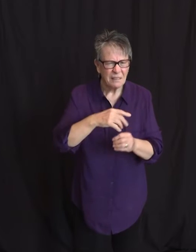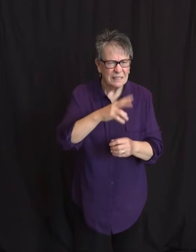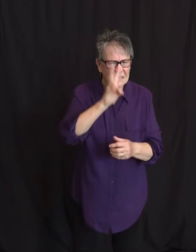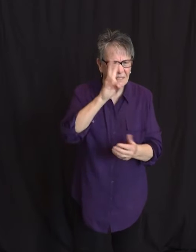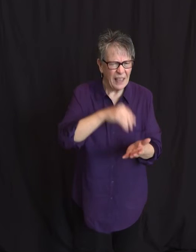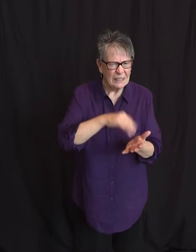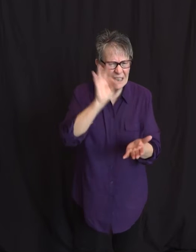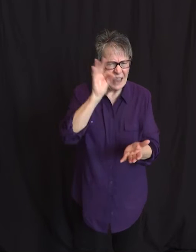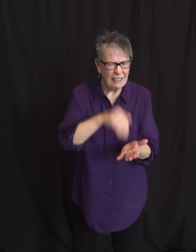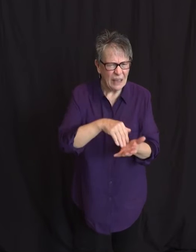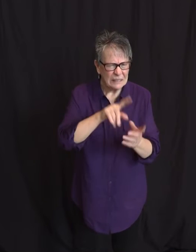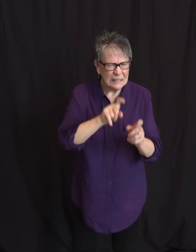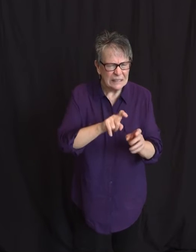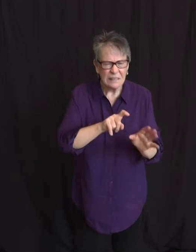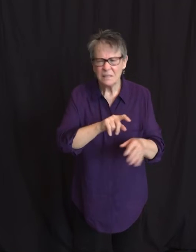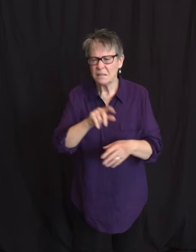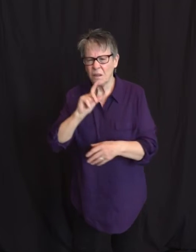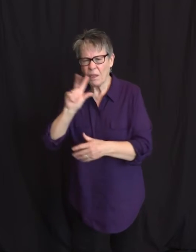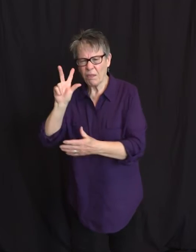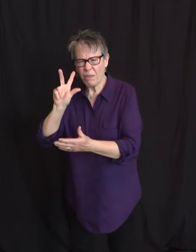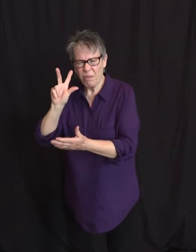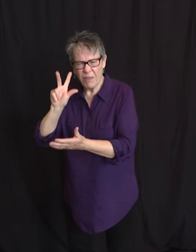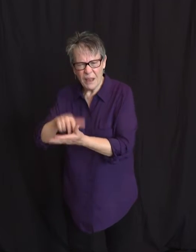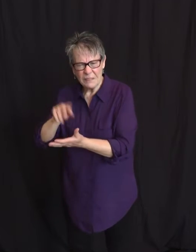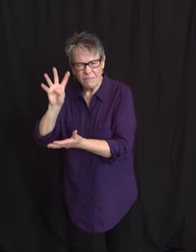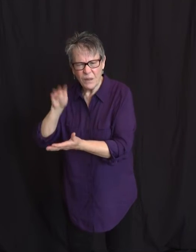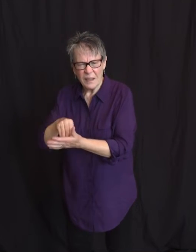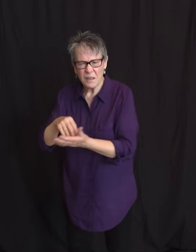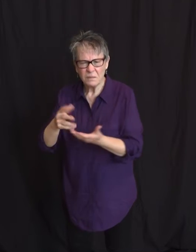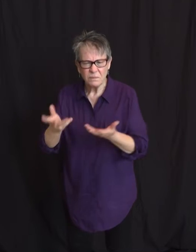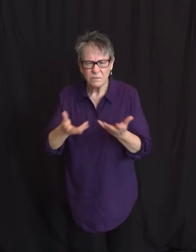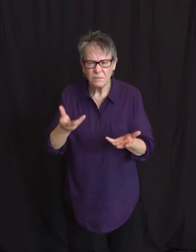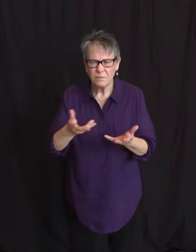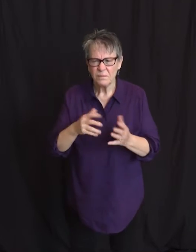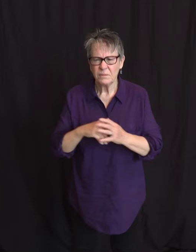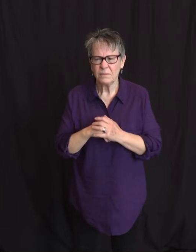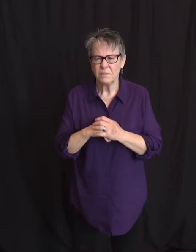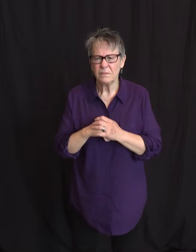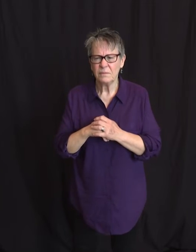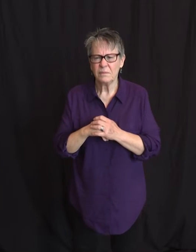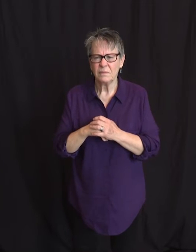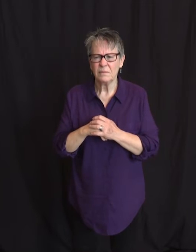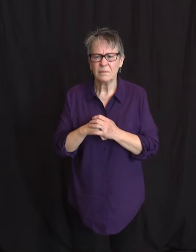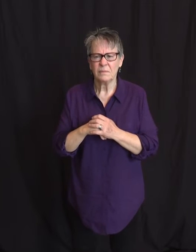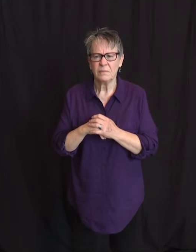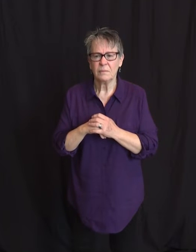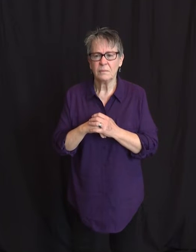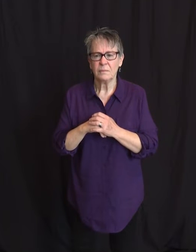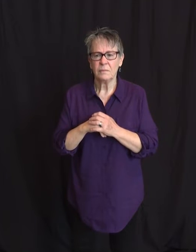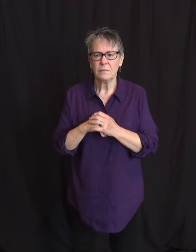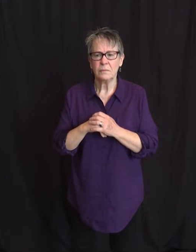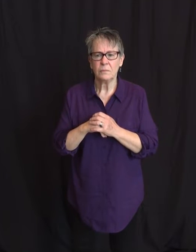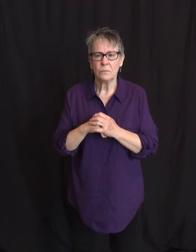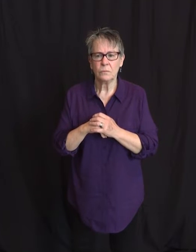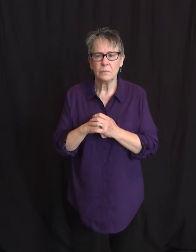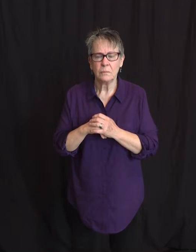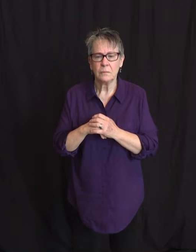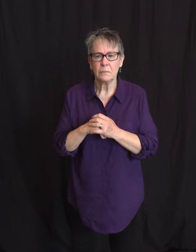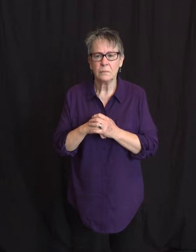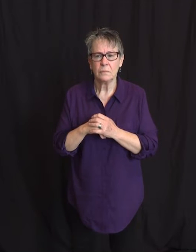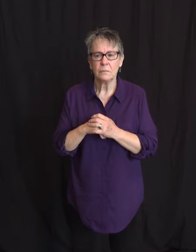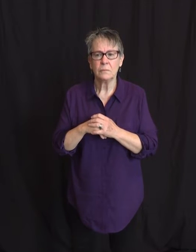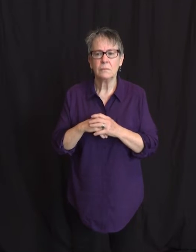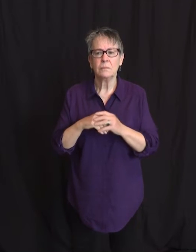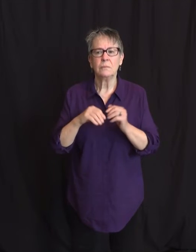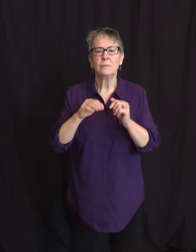of how long it's taking to process them. Remember, we've said two things about testing. We need a lot more of it, and we need a rapid